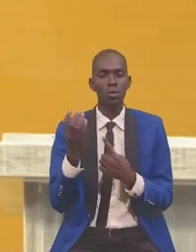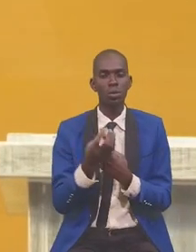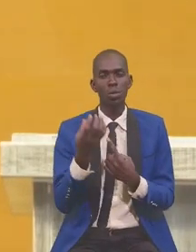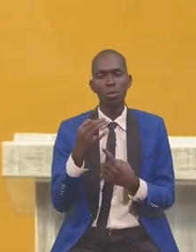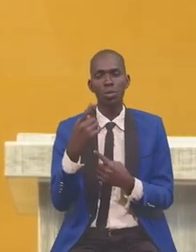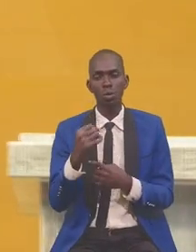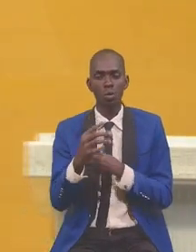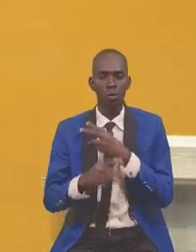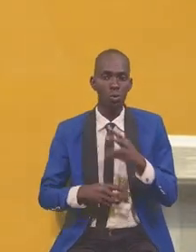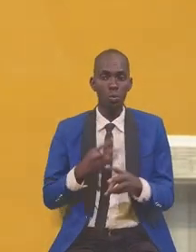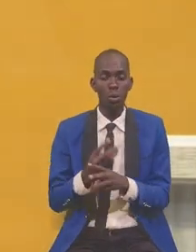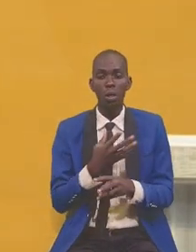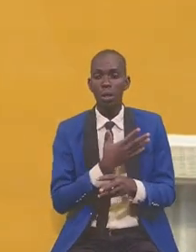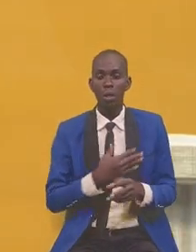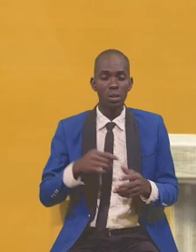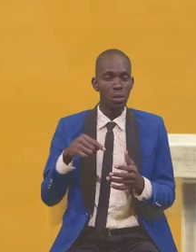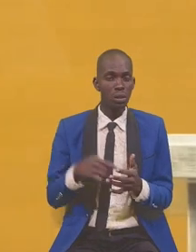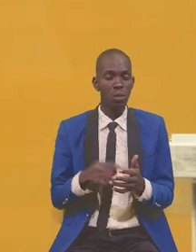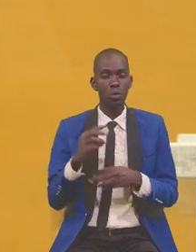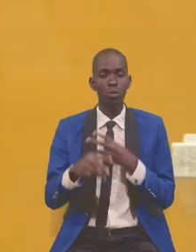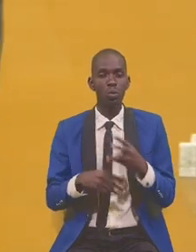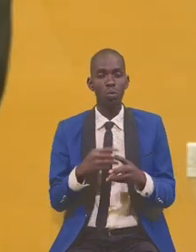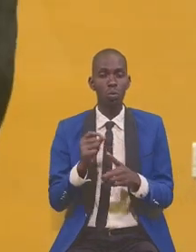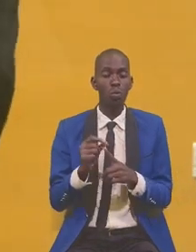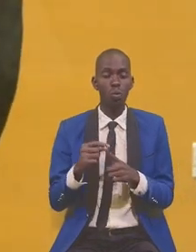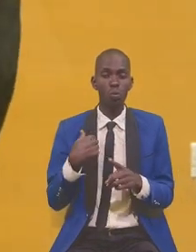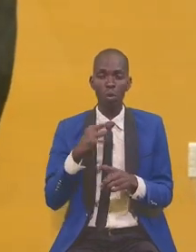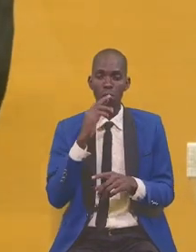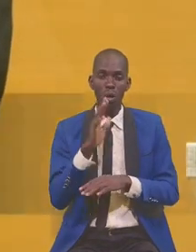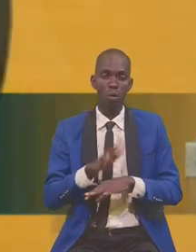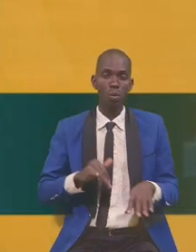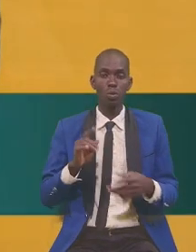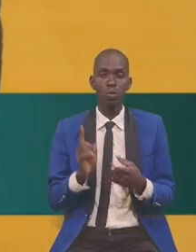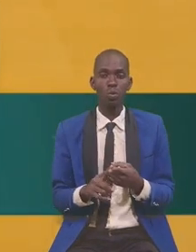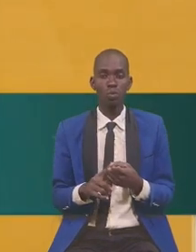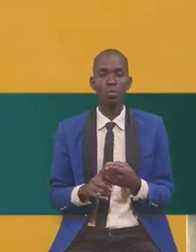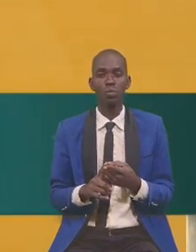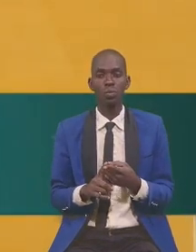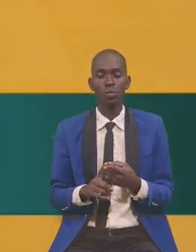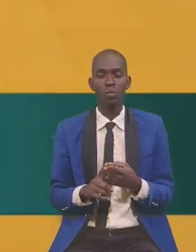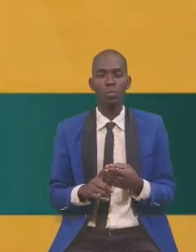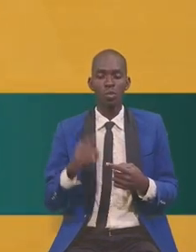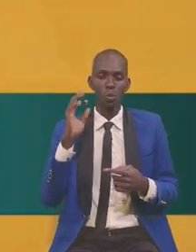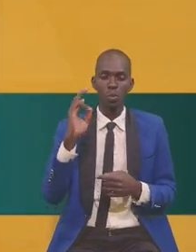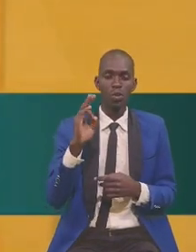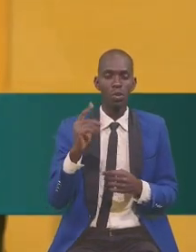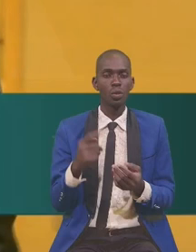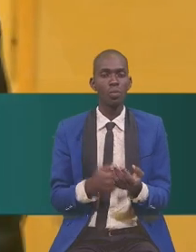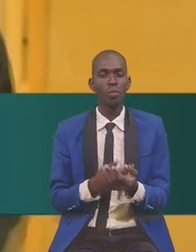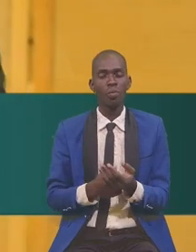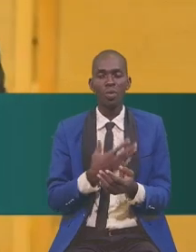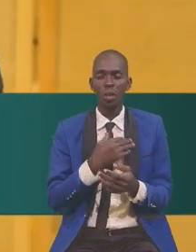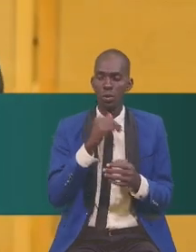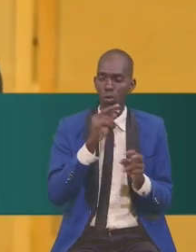is this world we're called to, that we're to preach and proclaim the gospel and not look at the